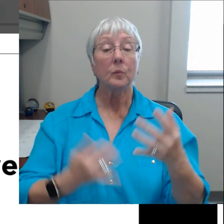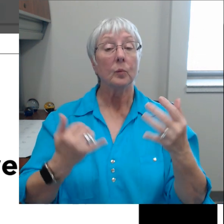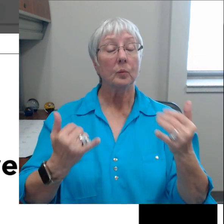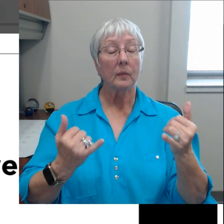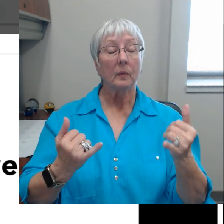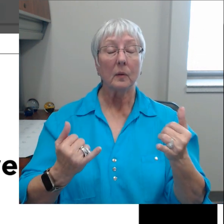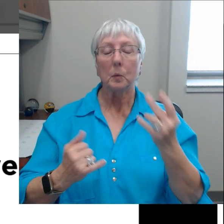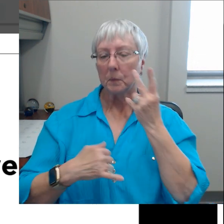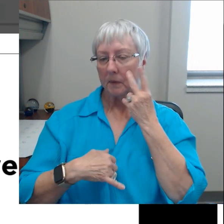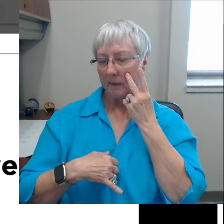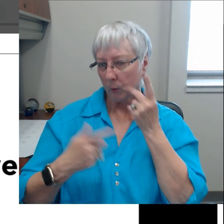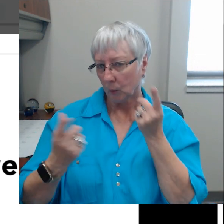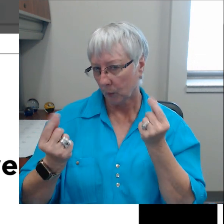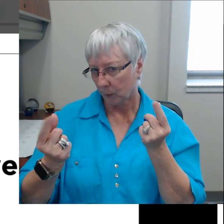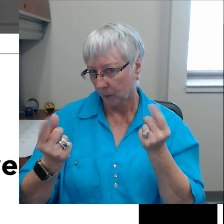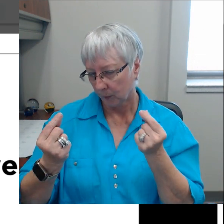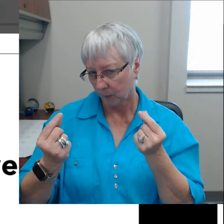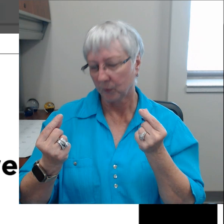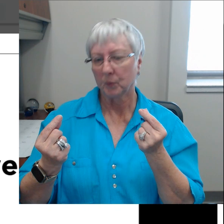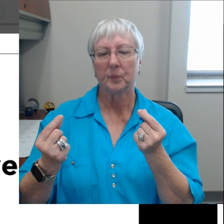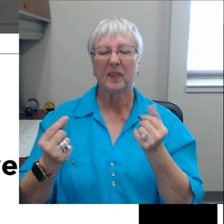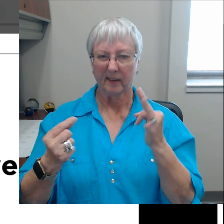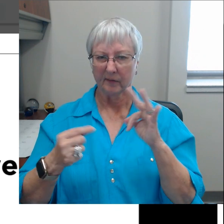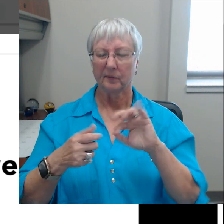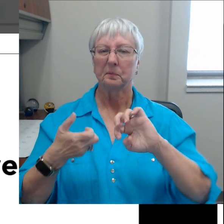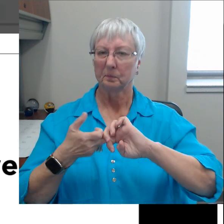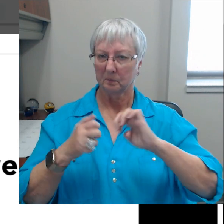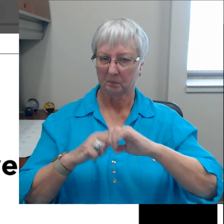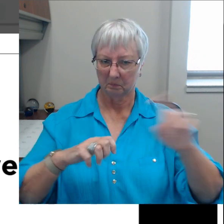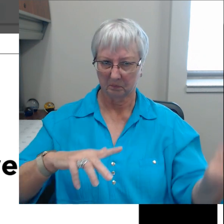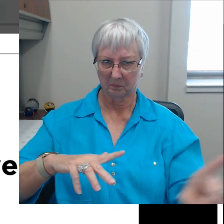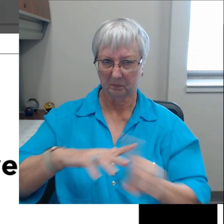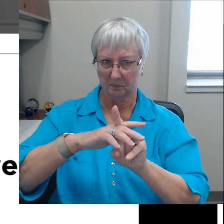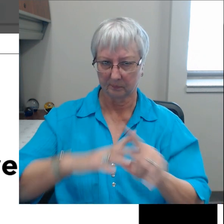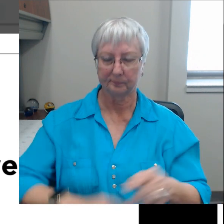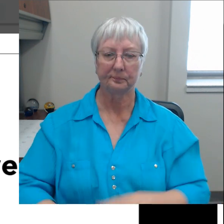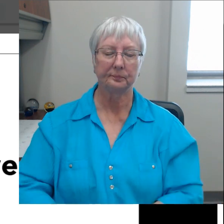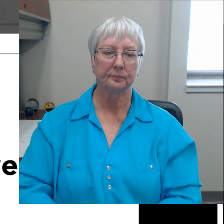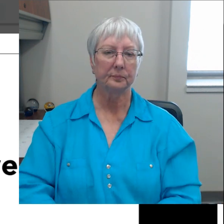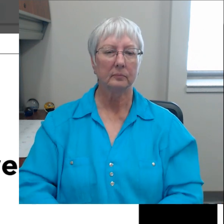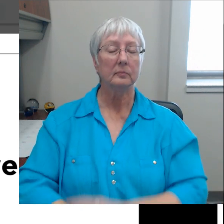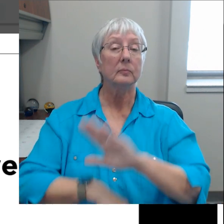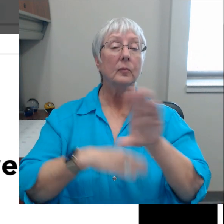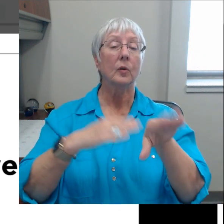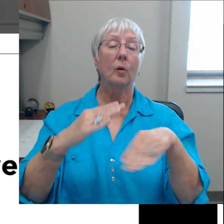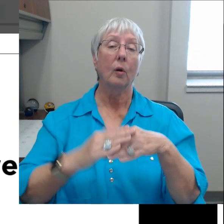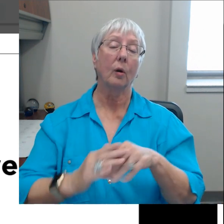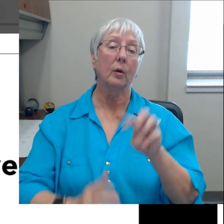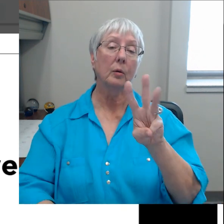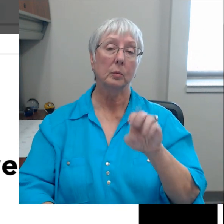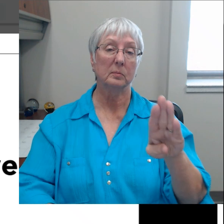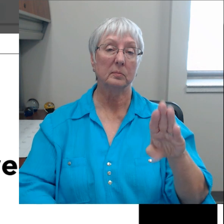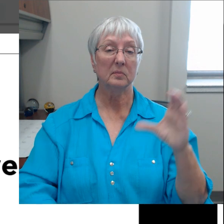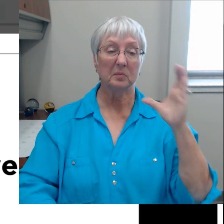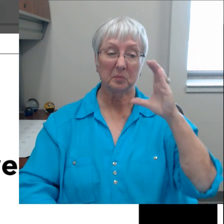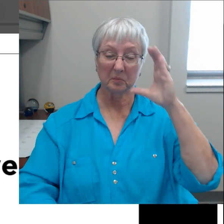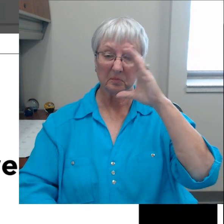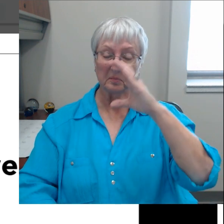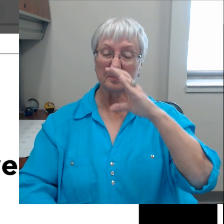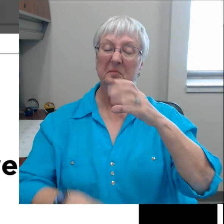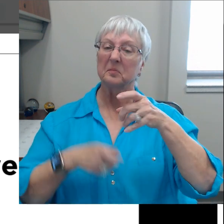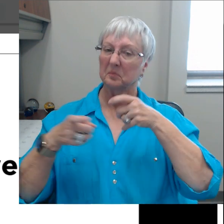do to get around the FOUT and have a say in what is shown and when with web font events. All browsers handle the display and loading of web fonts just